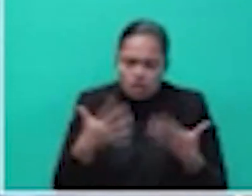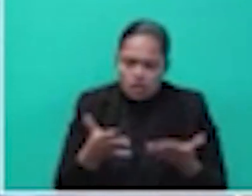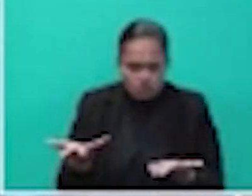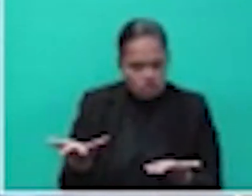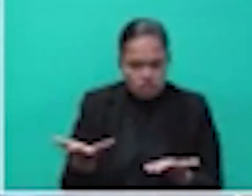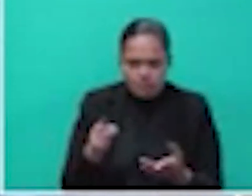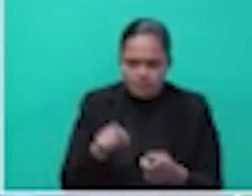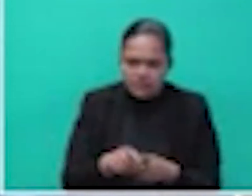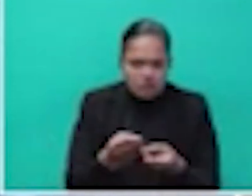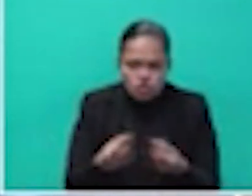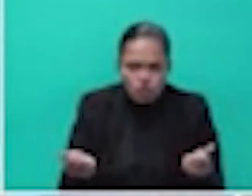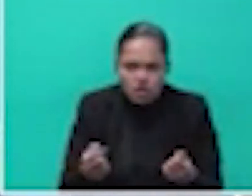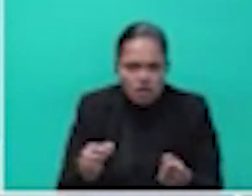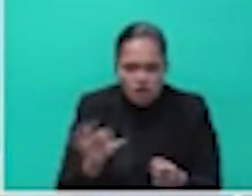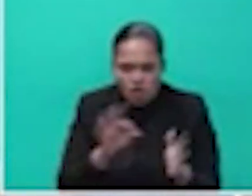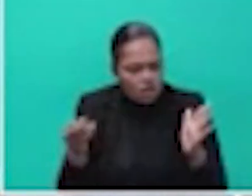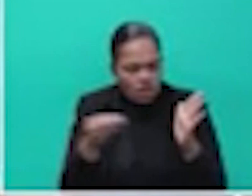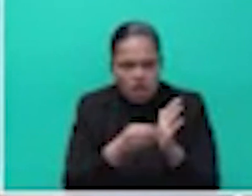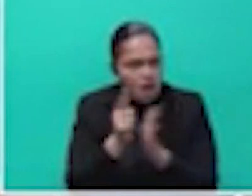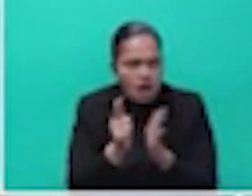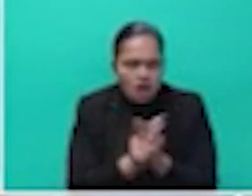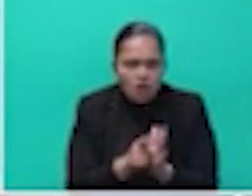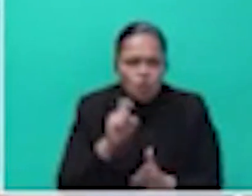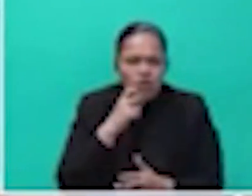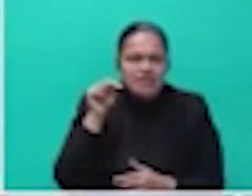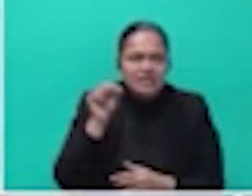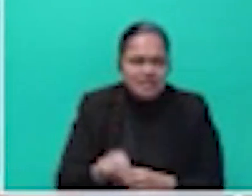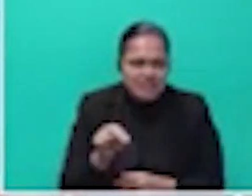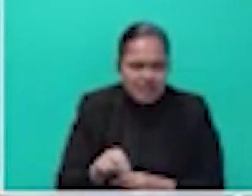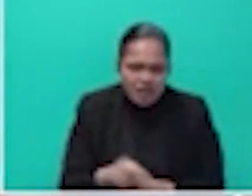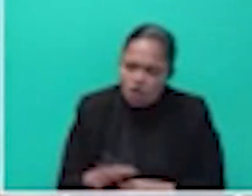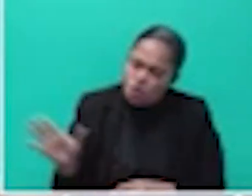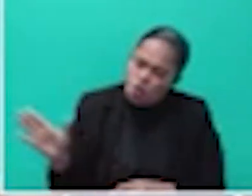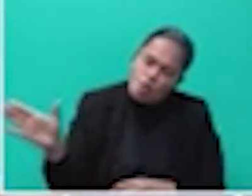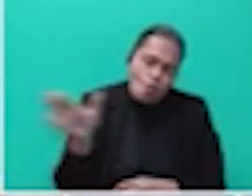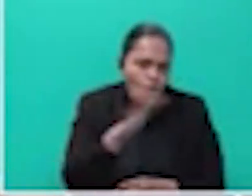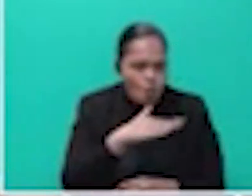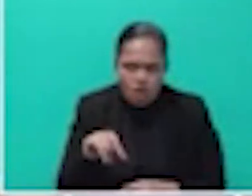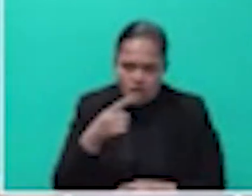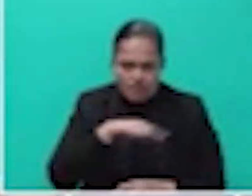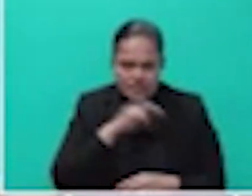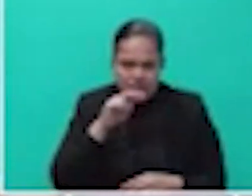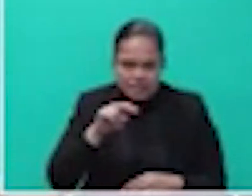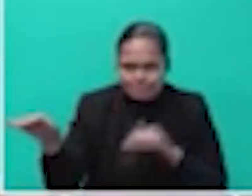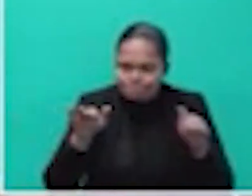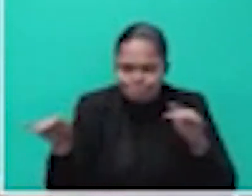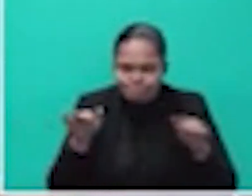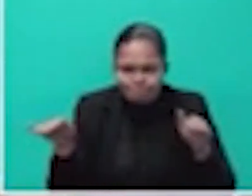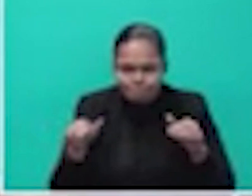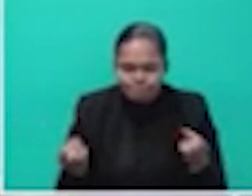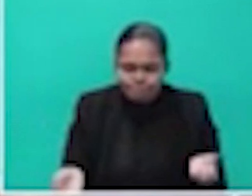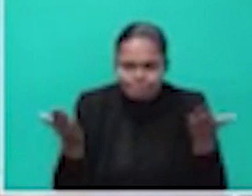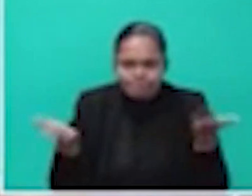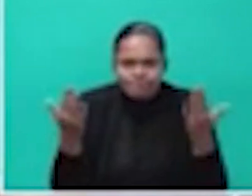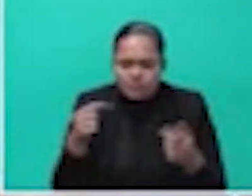is not going to be held just by laws. It will need a multifaceted approach from all of us. And we on this side of the house, we commit to taking